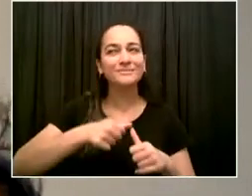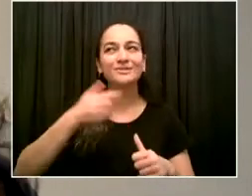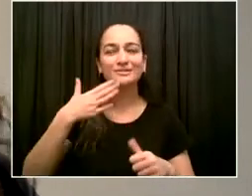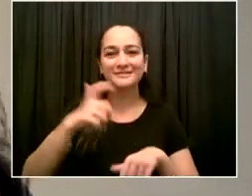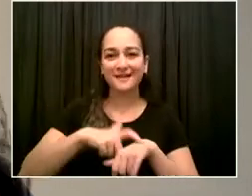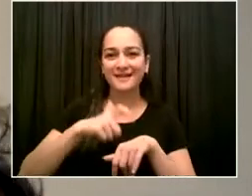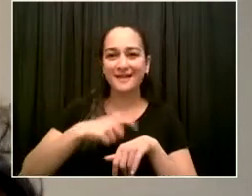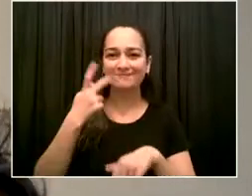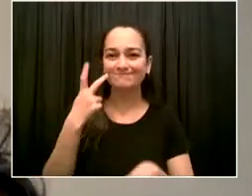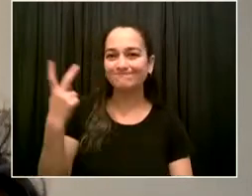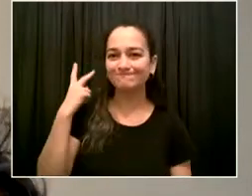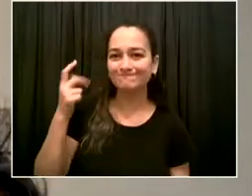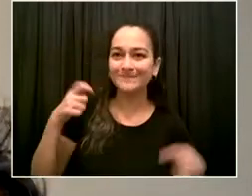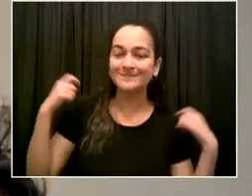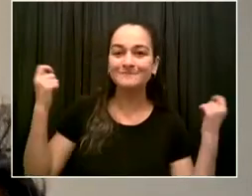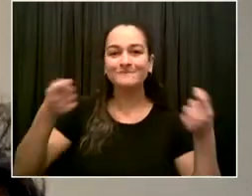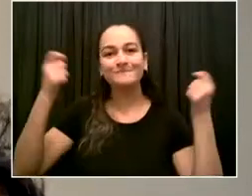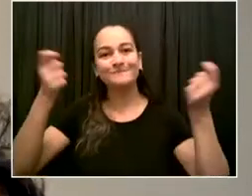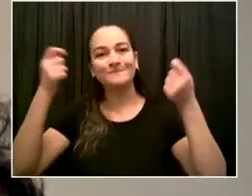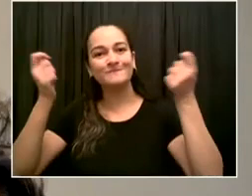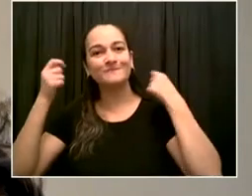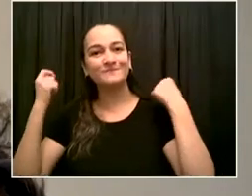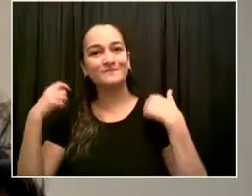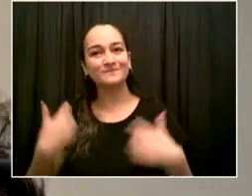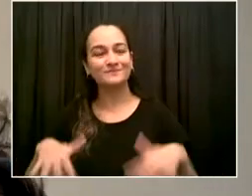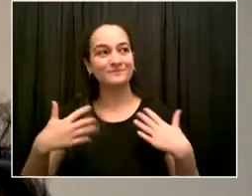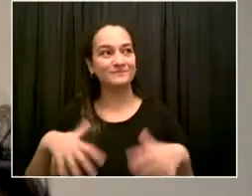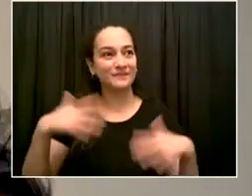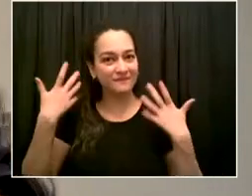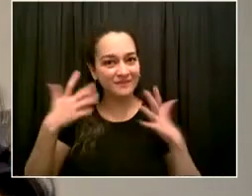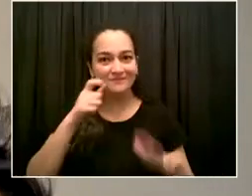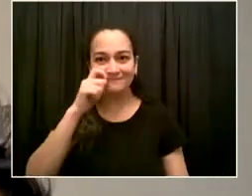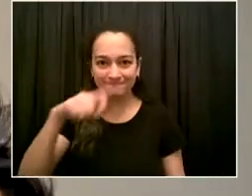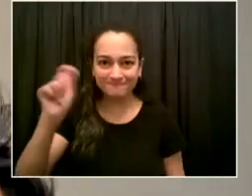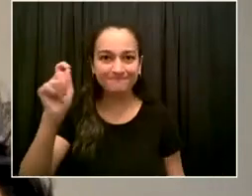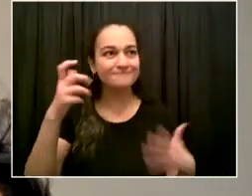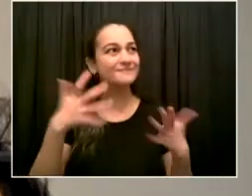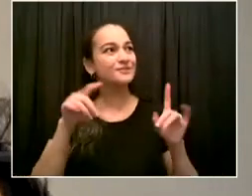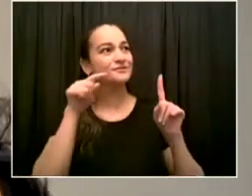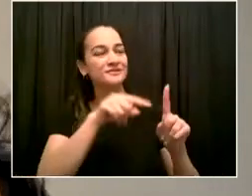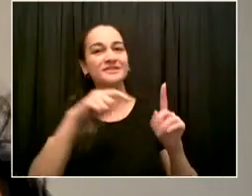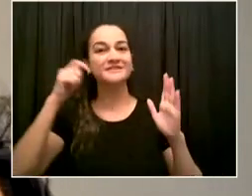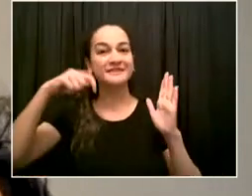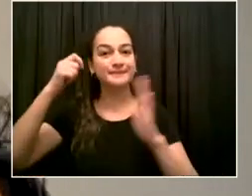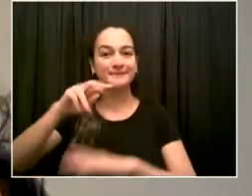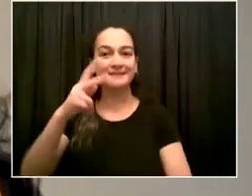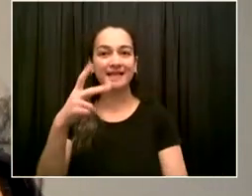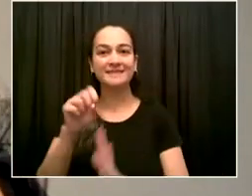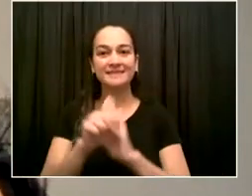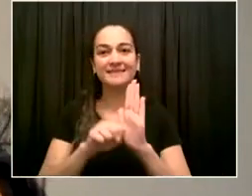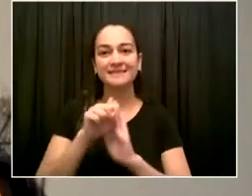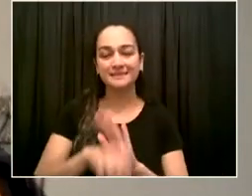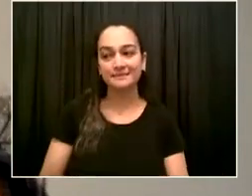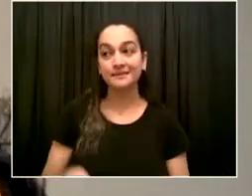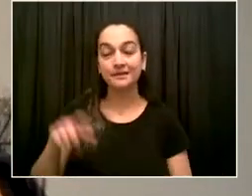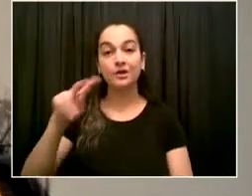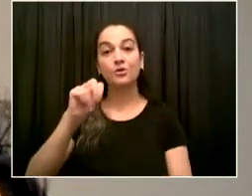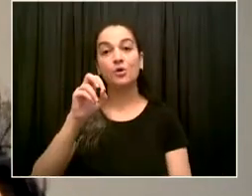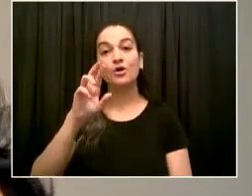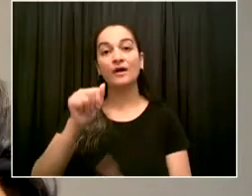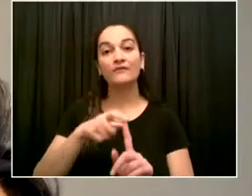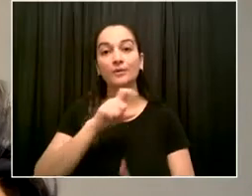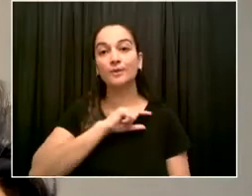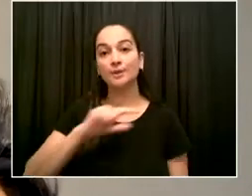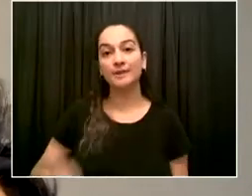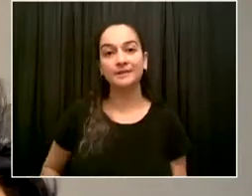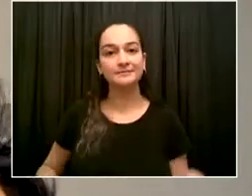the show, the heartbeat of the show is New York City, is specifically Queens, and you can't